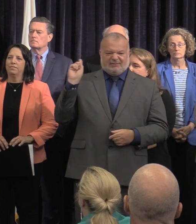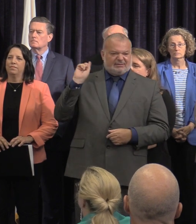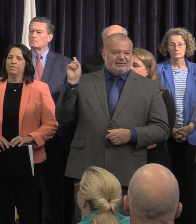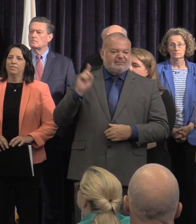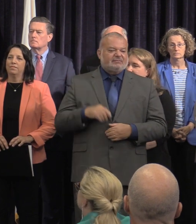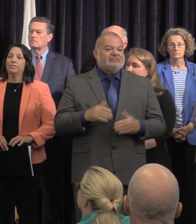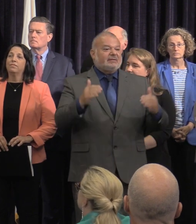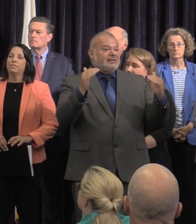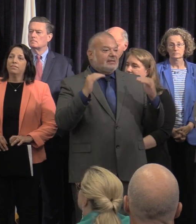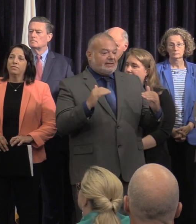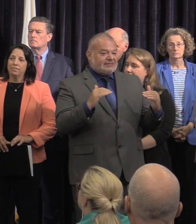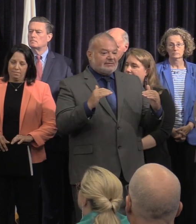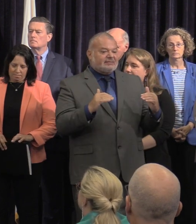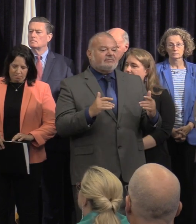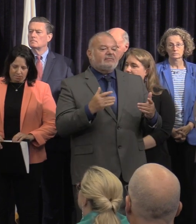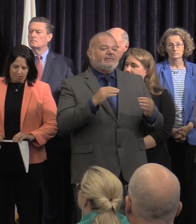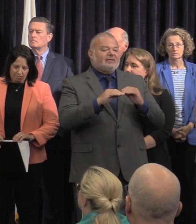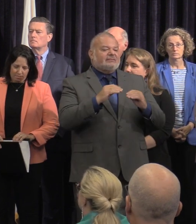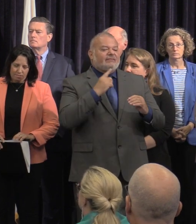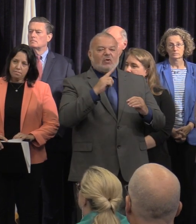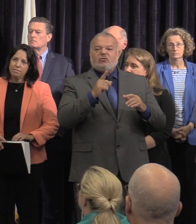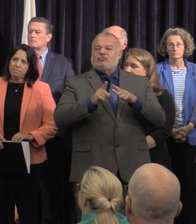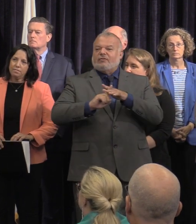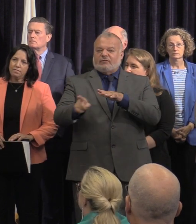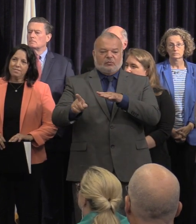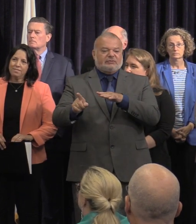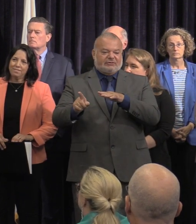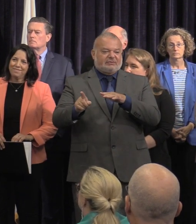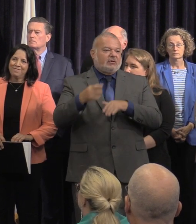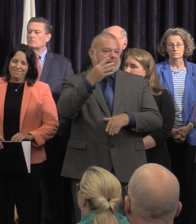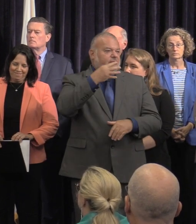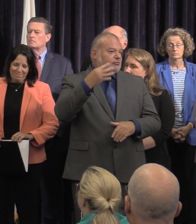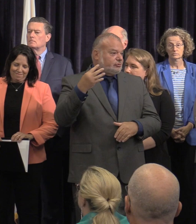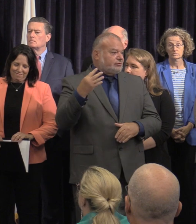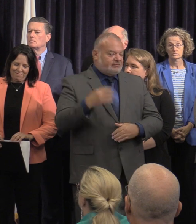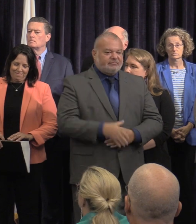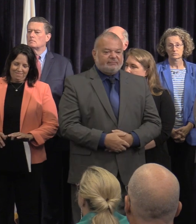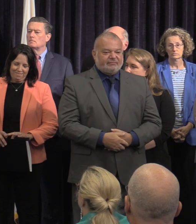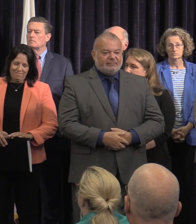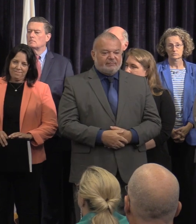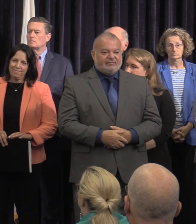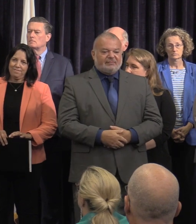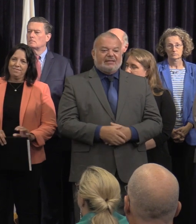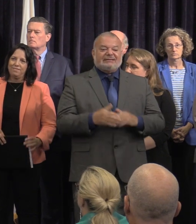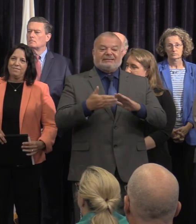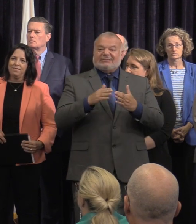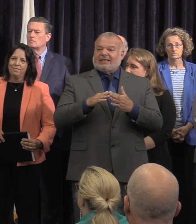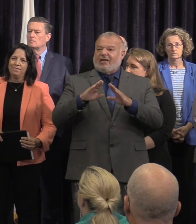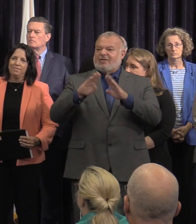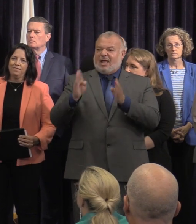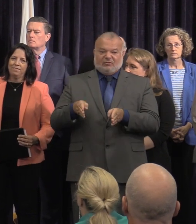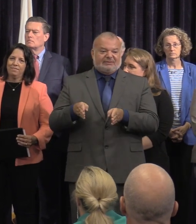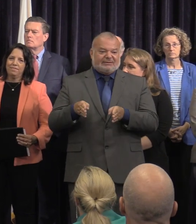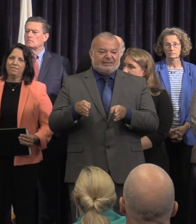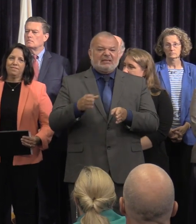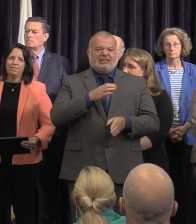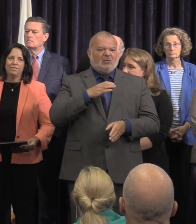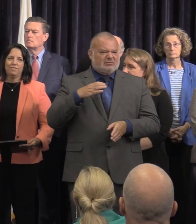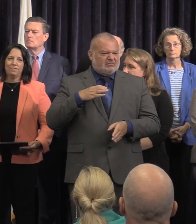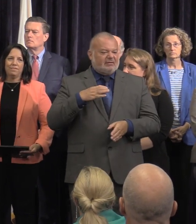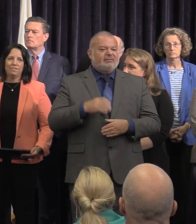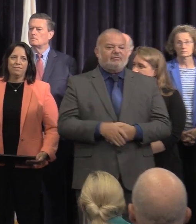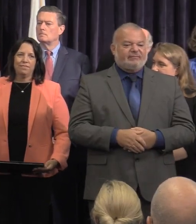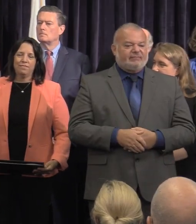Immigrants. Boston City Councilor, Ruth C. Louisiane. President and CEO, Lee Pelton of the Boston